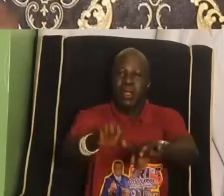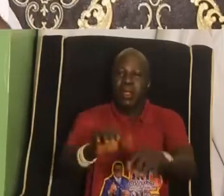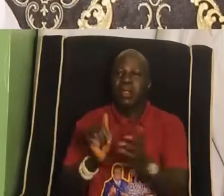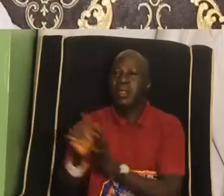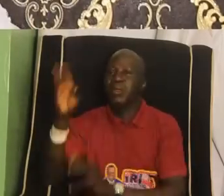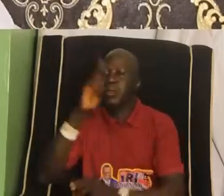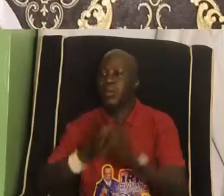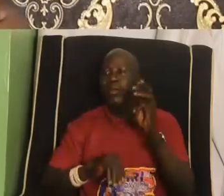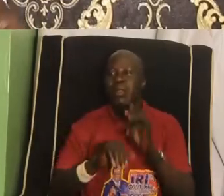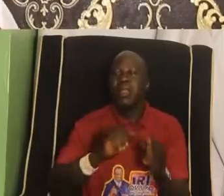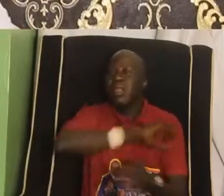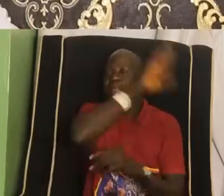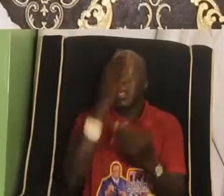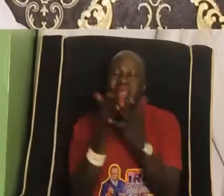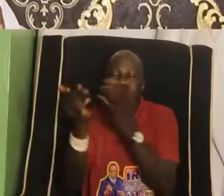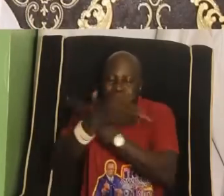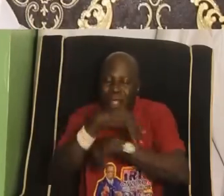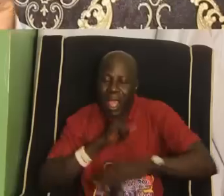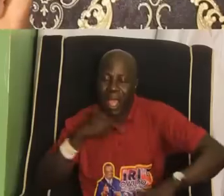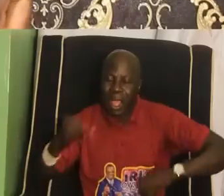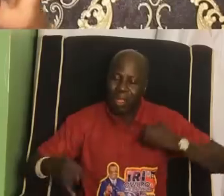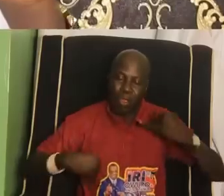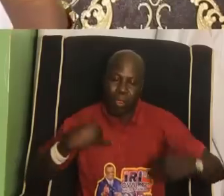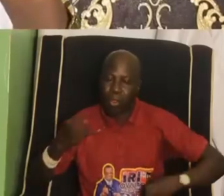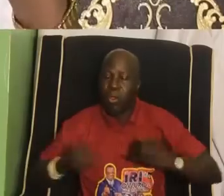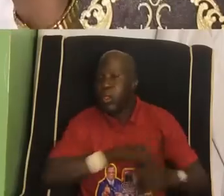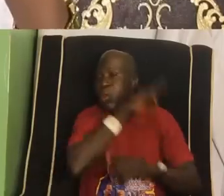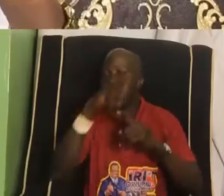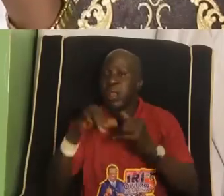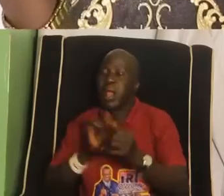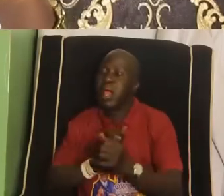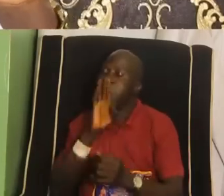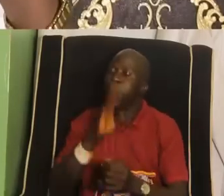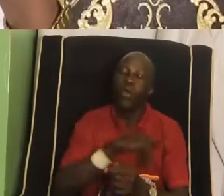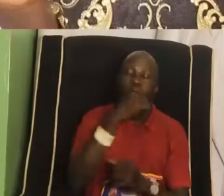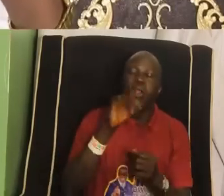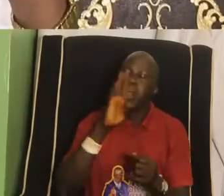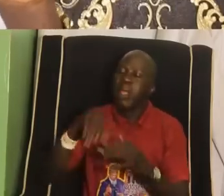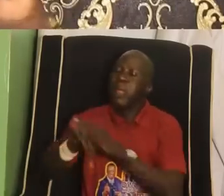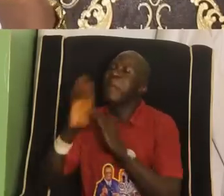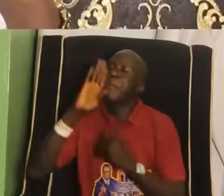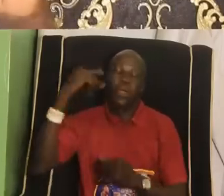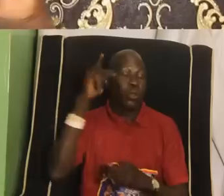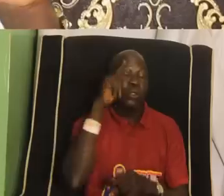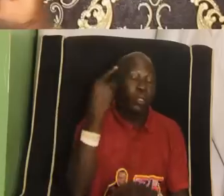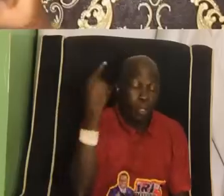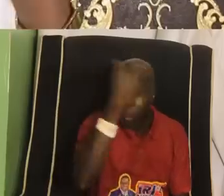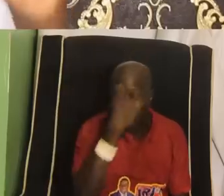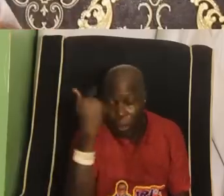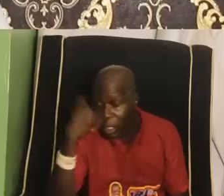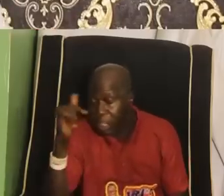Eku mi kuku ni. Ibi aya. Ibe ma ma ma mi